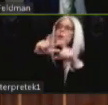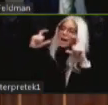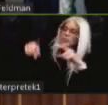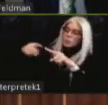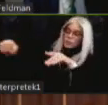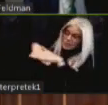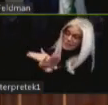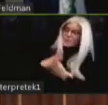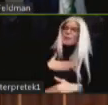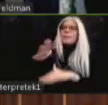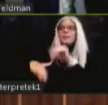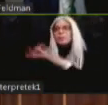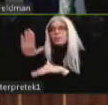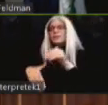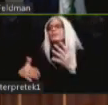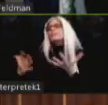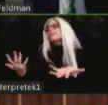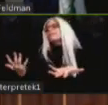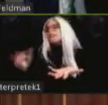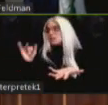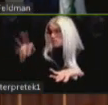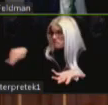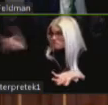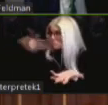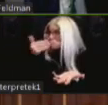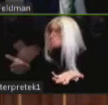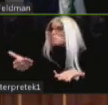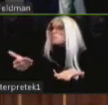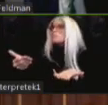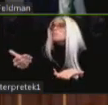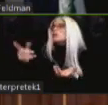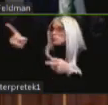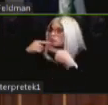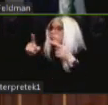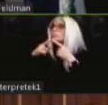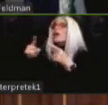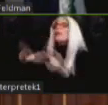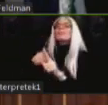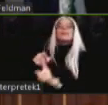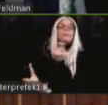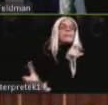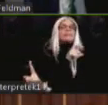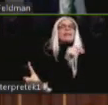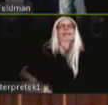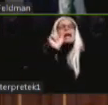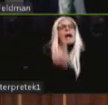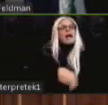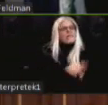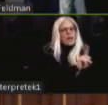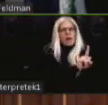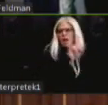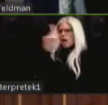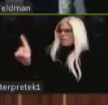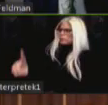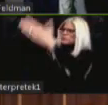establishment. And if they were doing that, then their enforcement officers would not be citing the business for a patron not wearing a